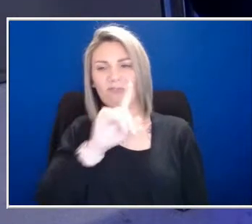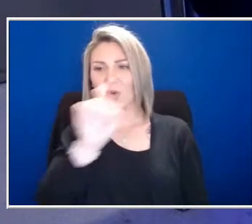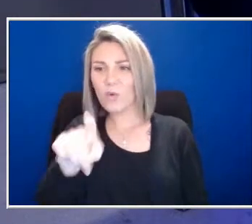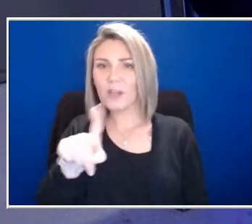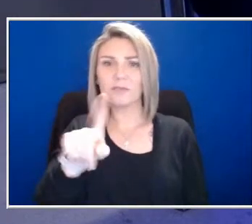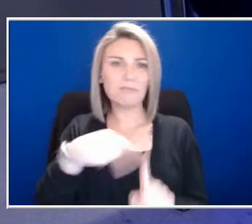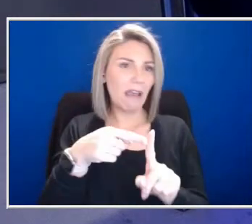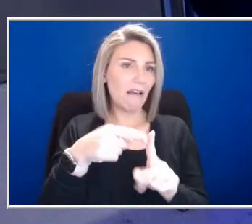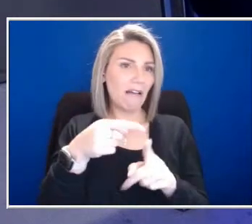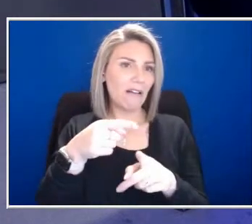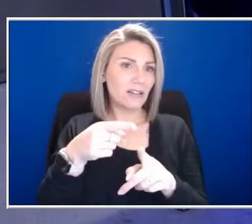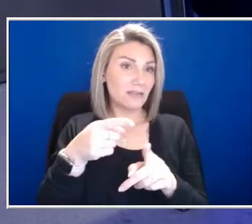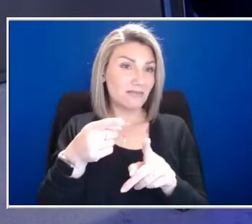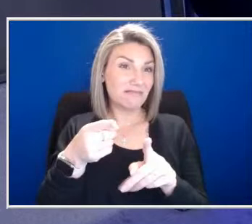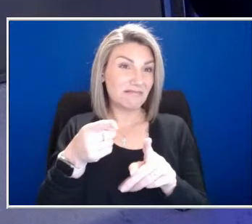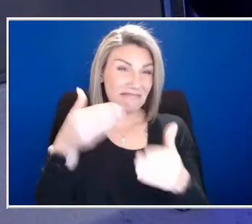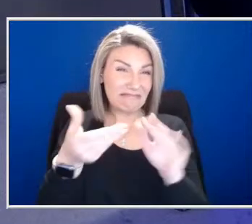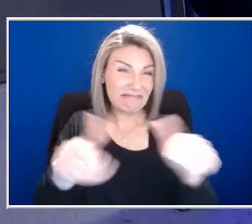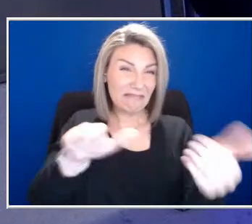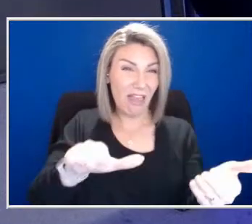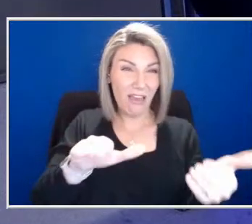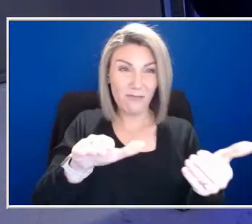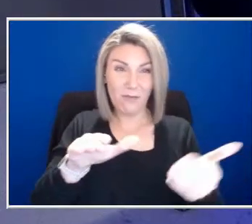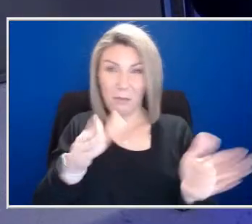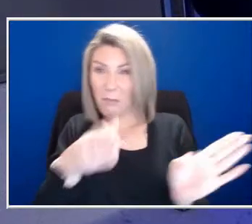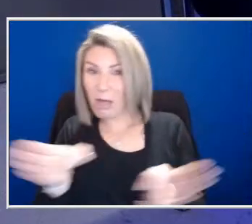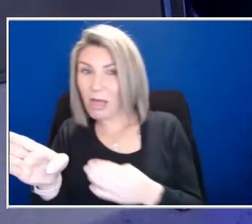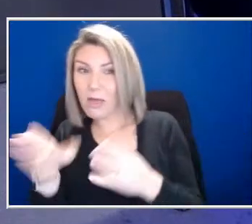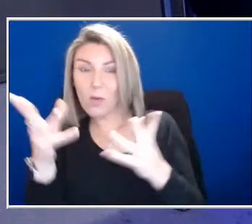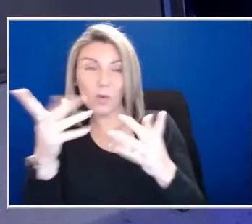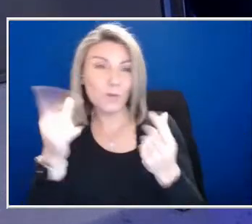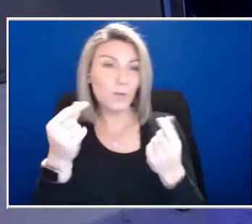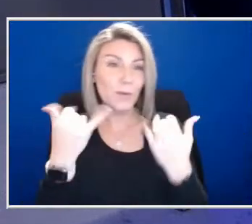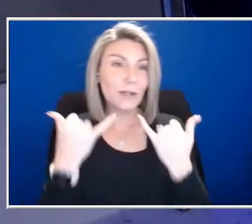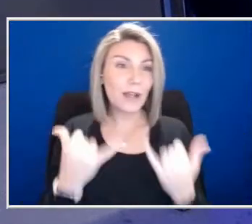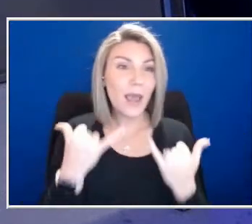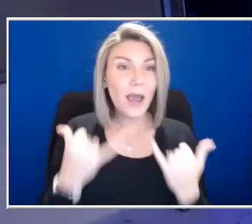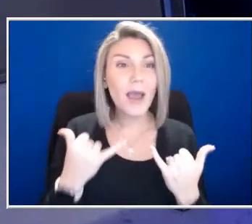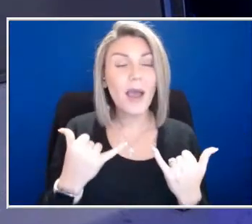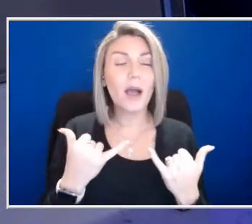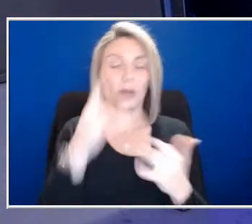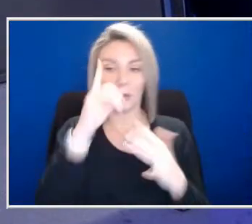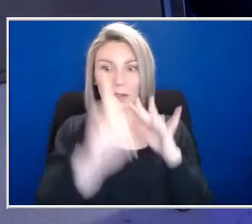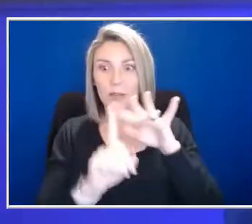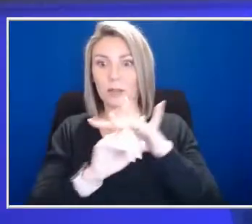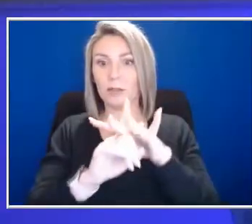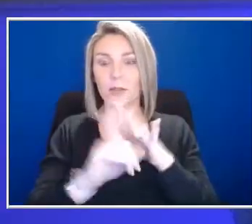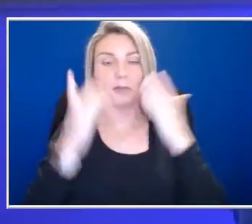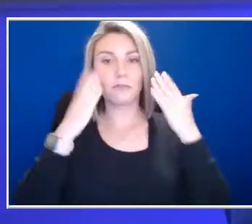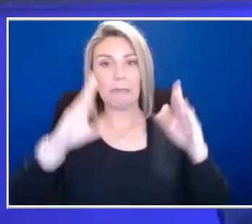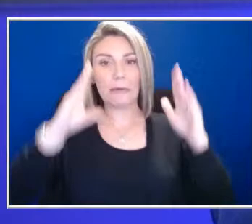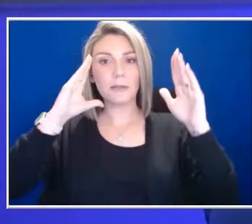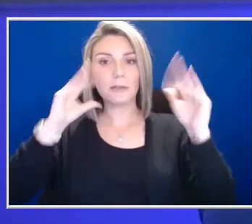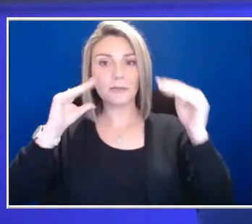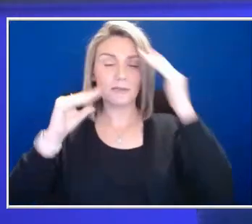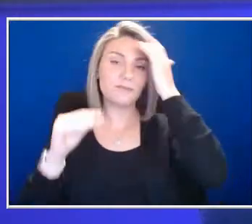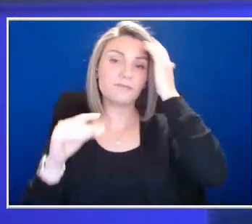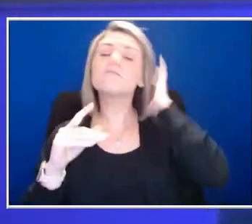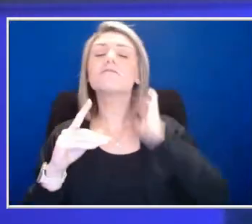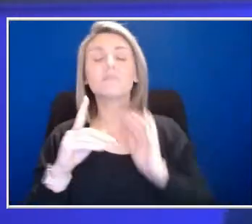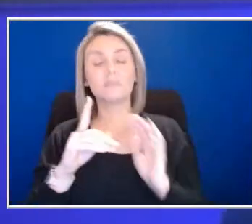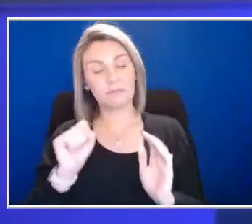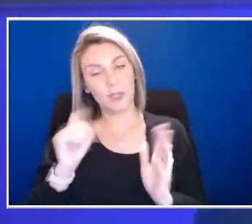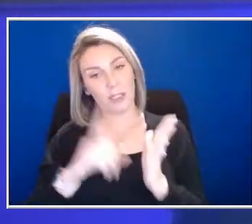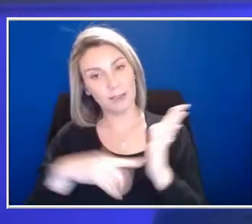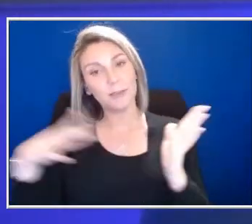or what do I do now? It's something that comes out of the blue and you are not prepared for. Sometimes I do,